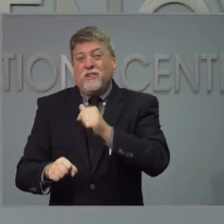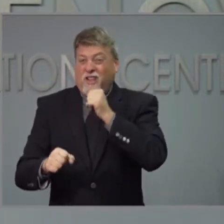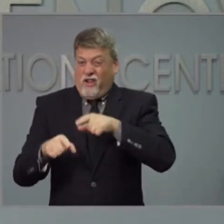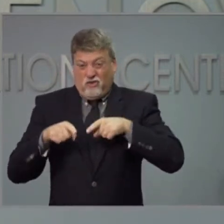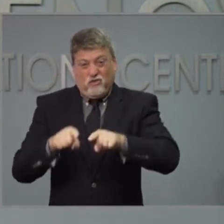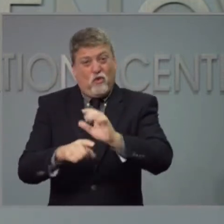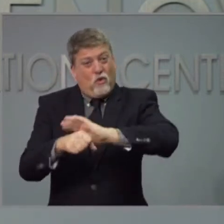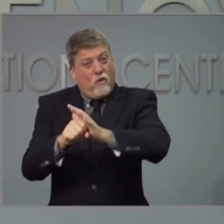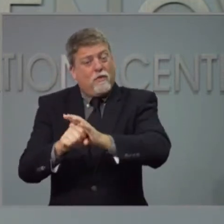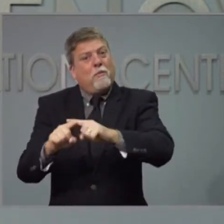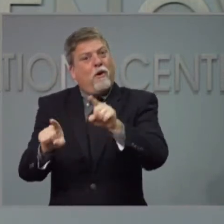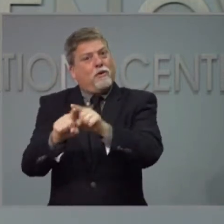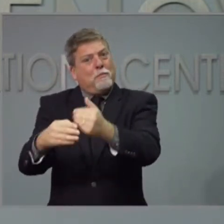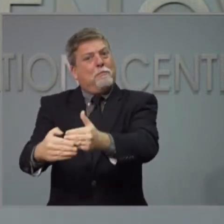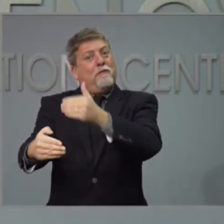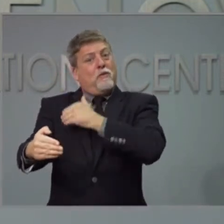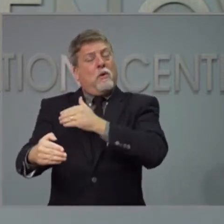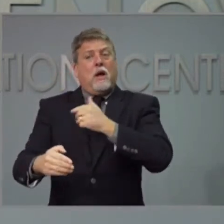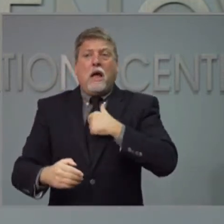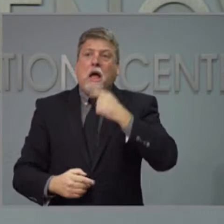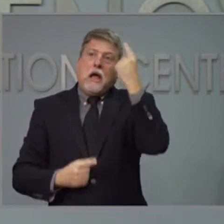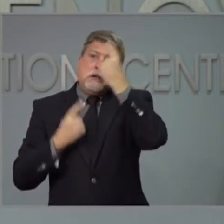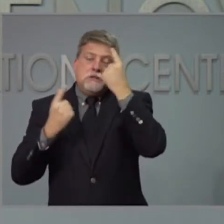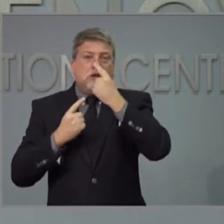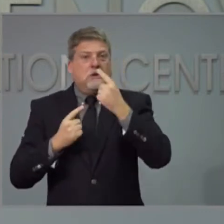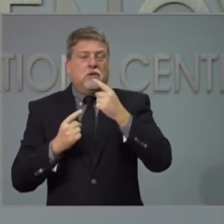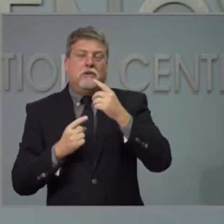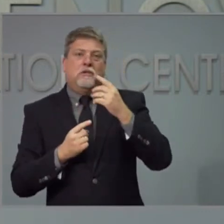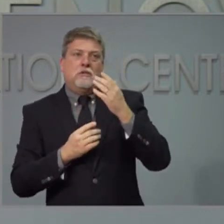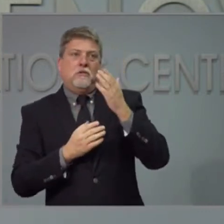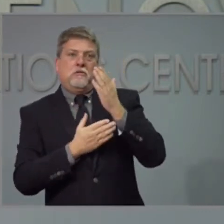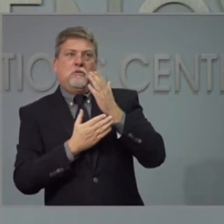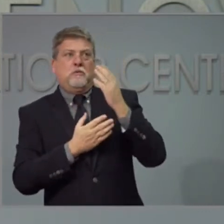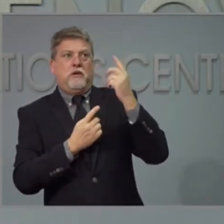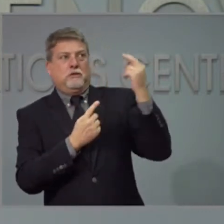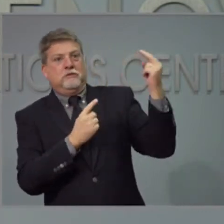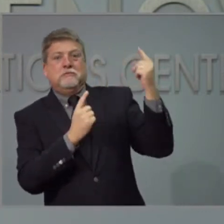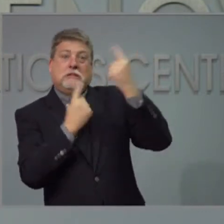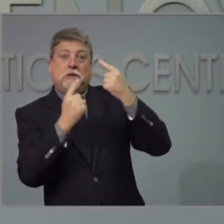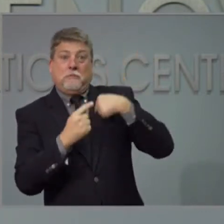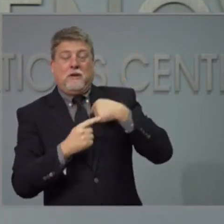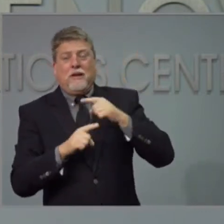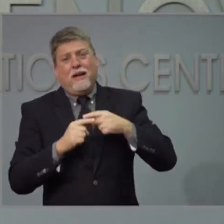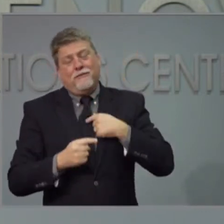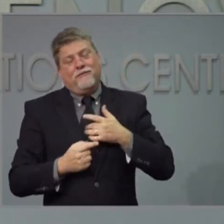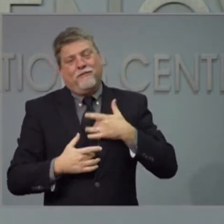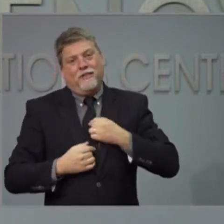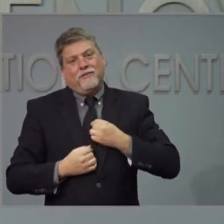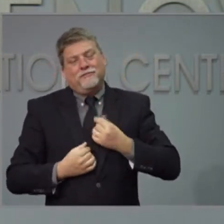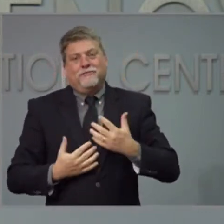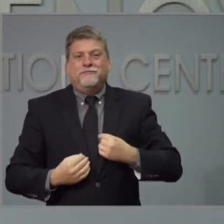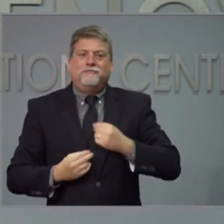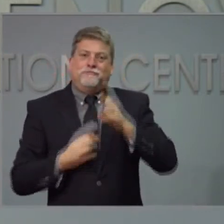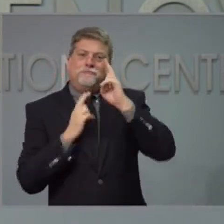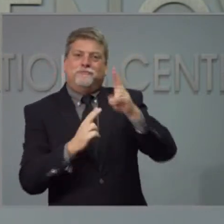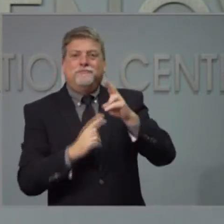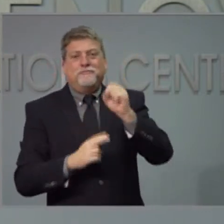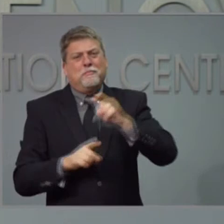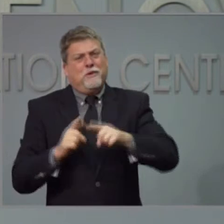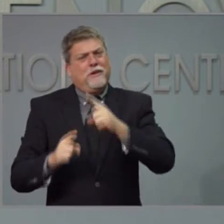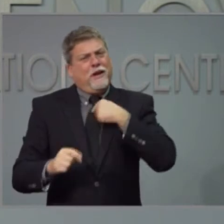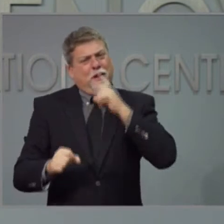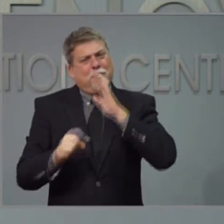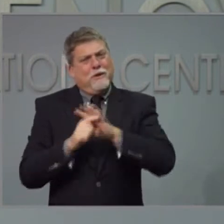COVID, that I'm considered amongst those lists. So I'm flattered for that. And again, yes, committed to the people of North Carolina. Thanks,